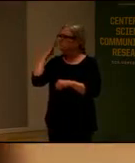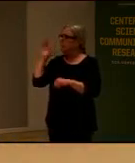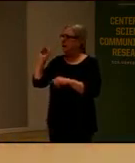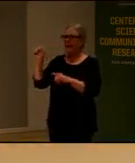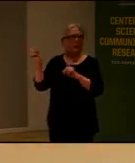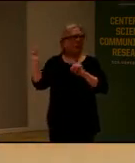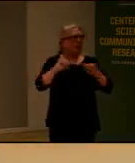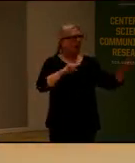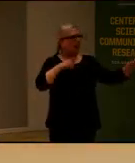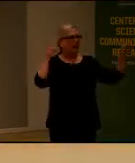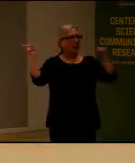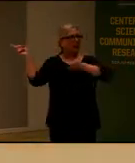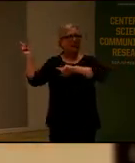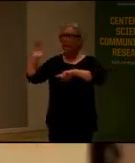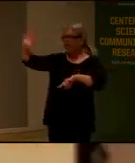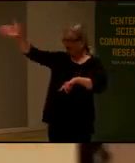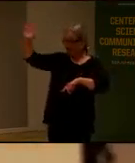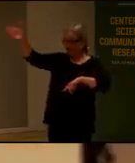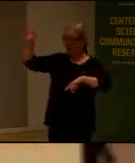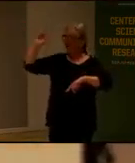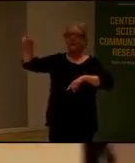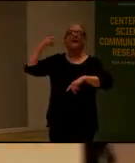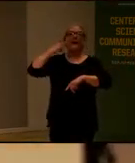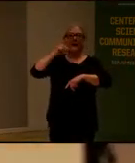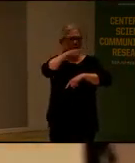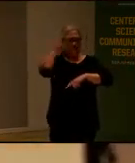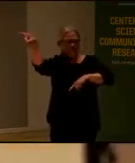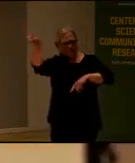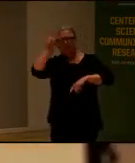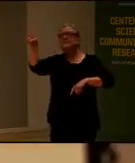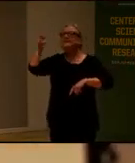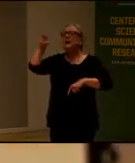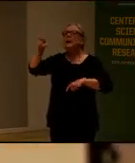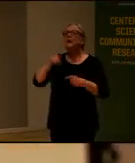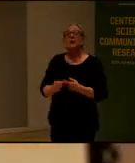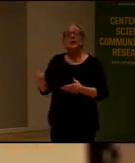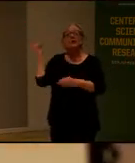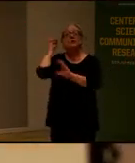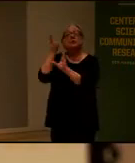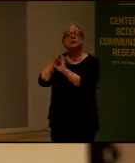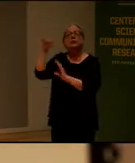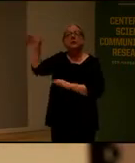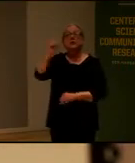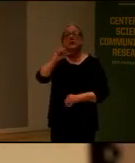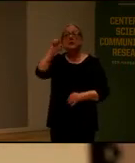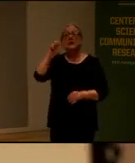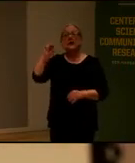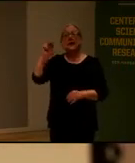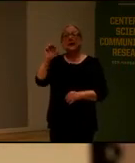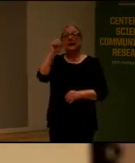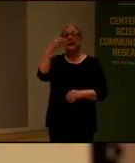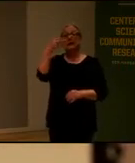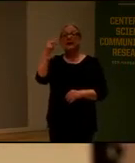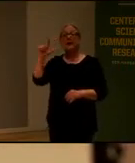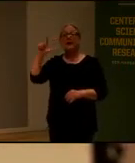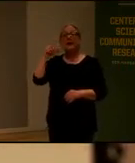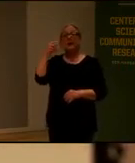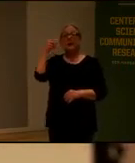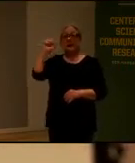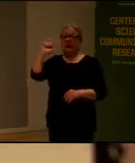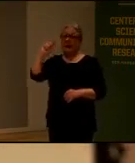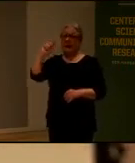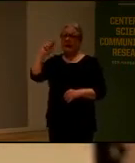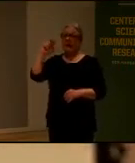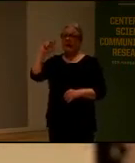pointing. Follow that way. Here it's that way. but join us over in Allen Hall in the atrium. A little bit of food, a little bit of